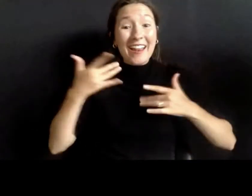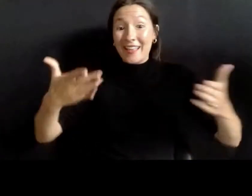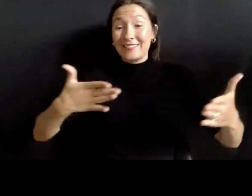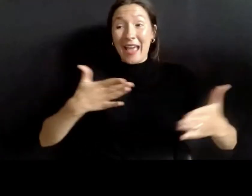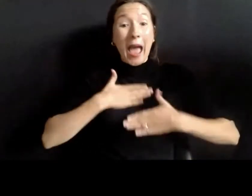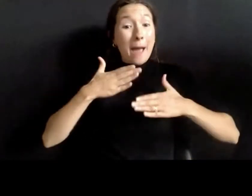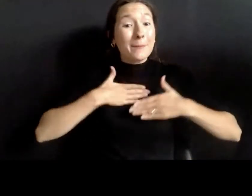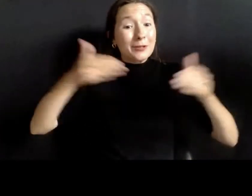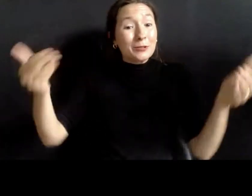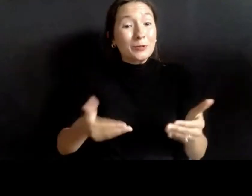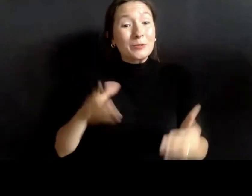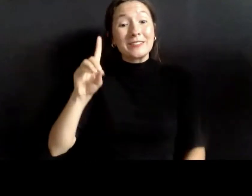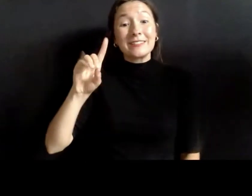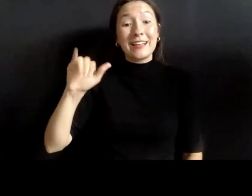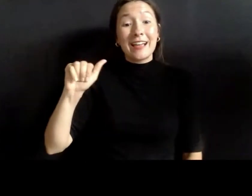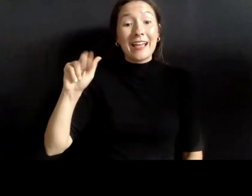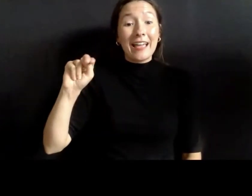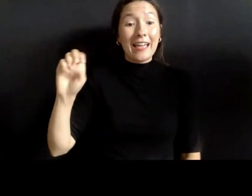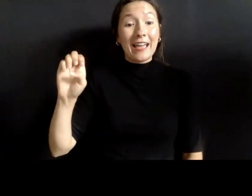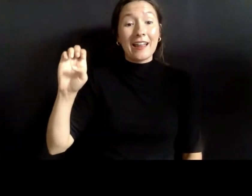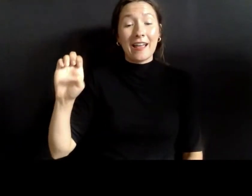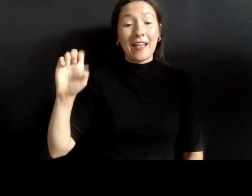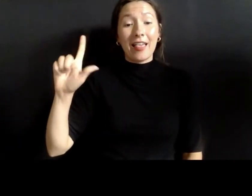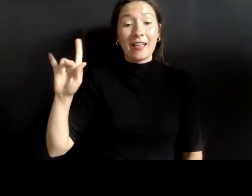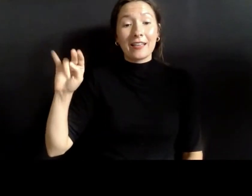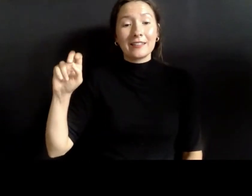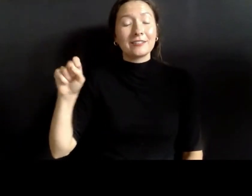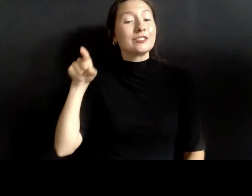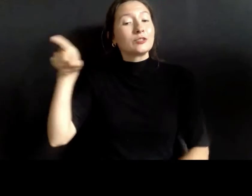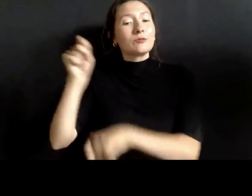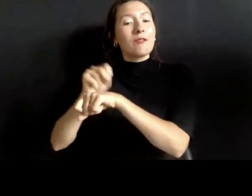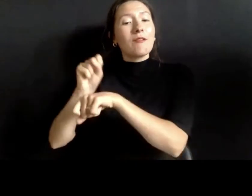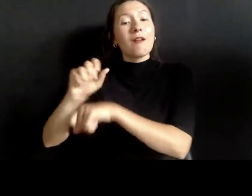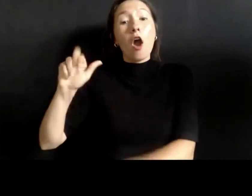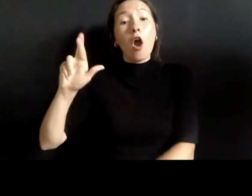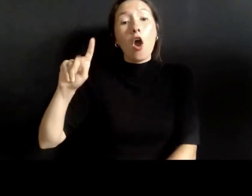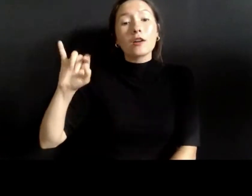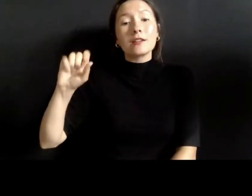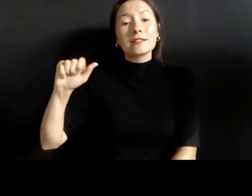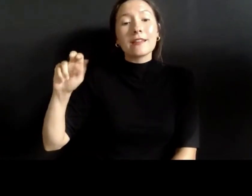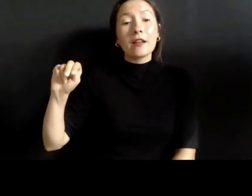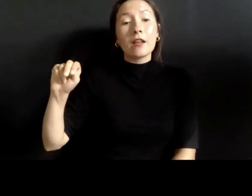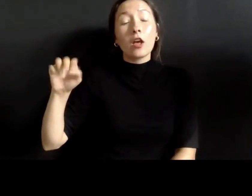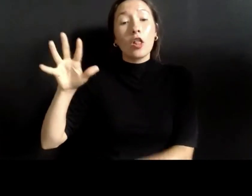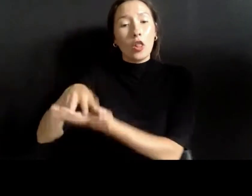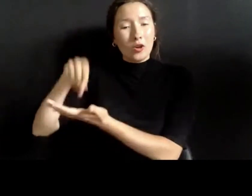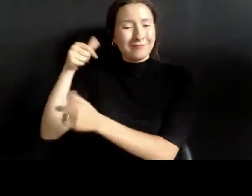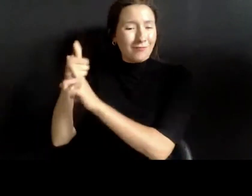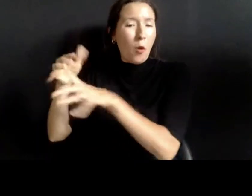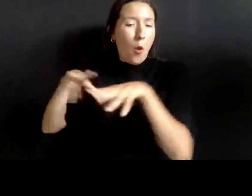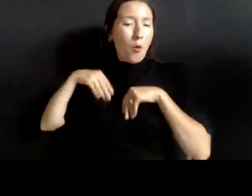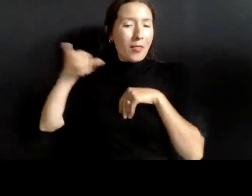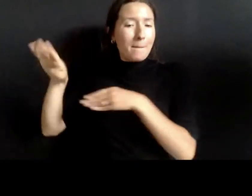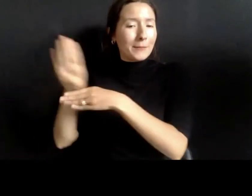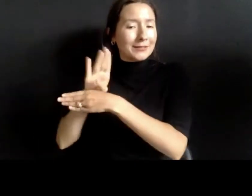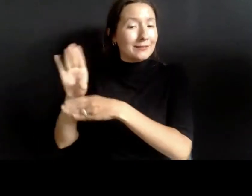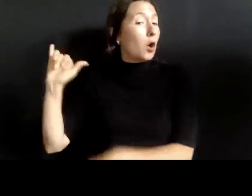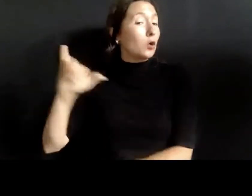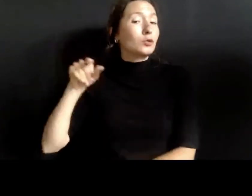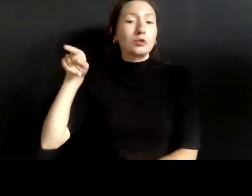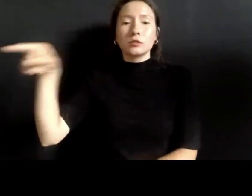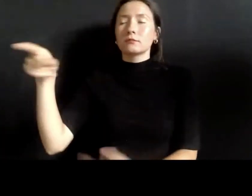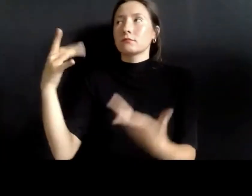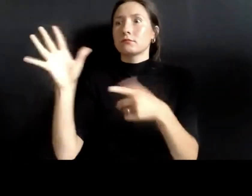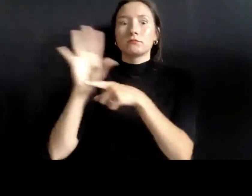you to Diane Elkins of Artisan Learning. She is the owner of Artisan Learning. She's an award-winning instructional